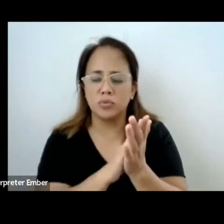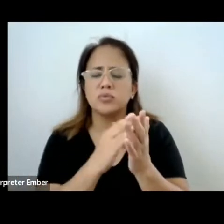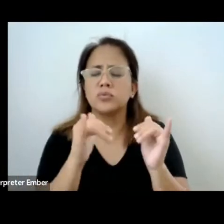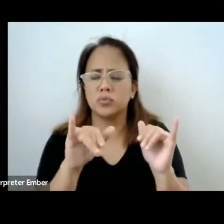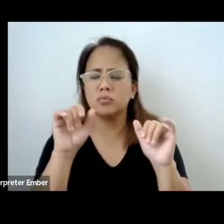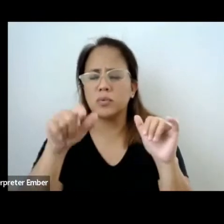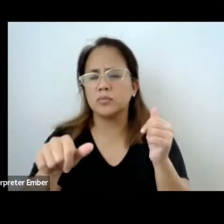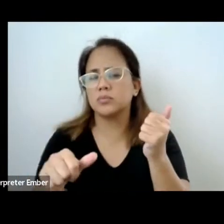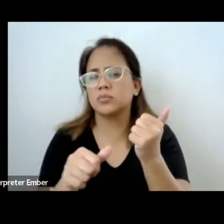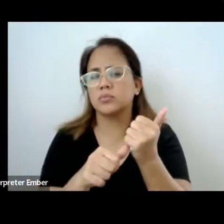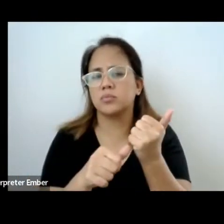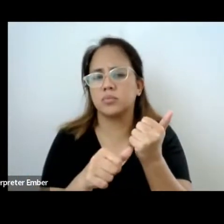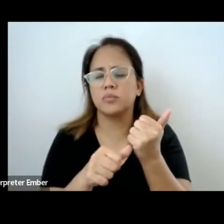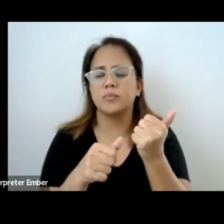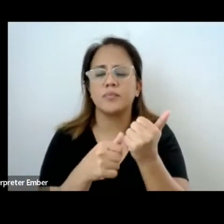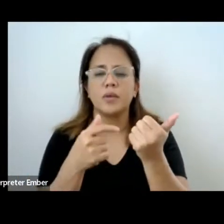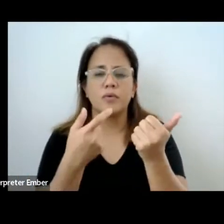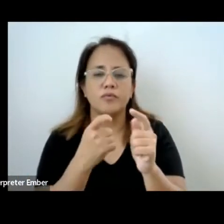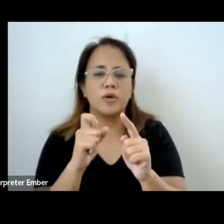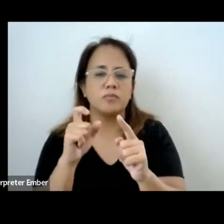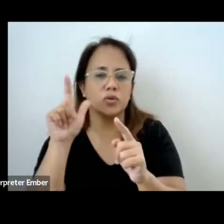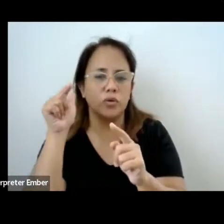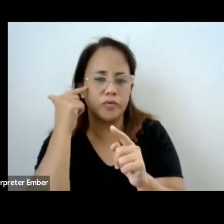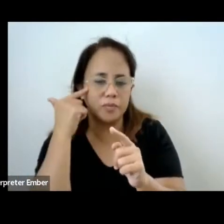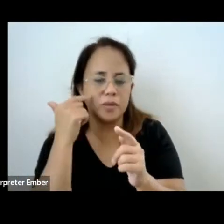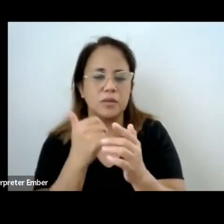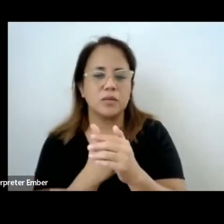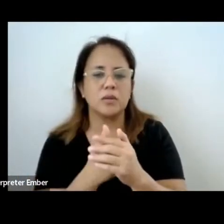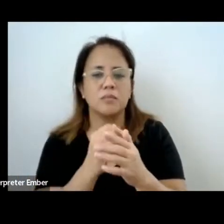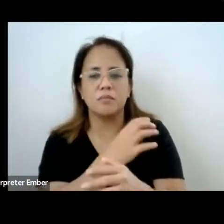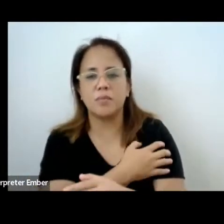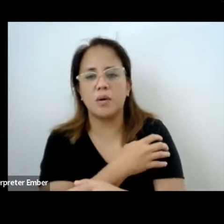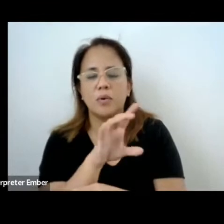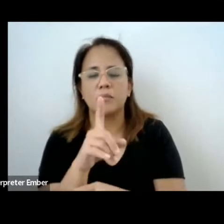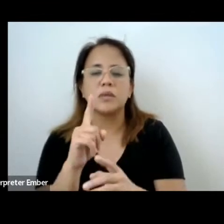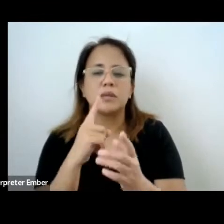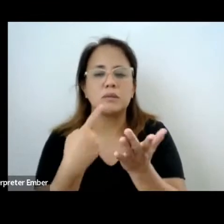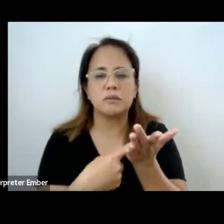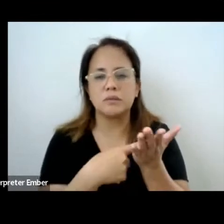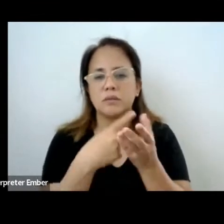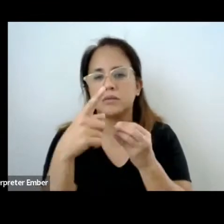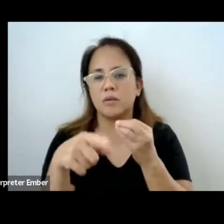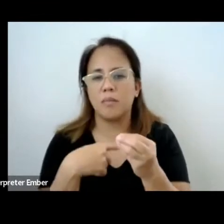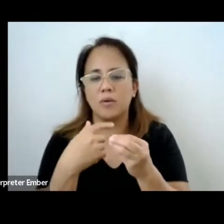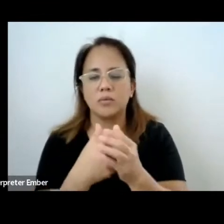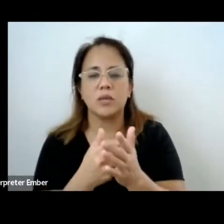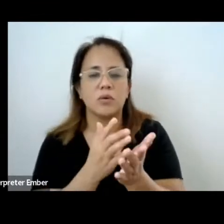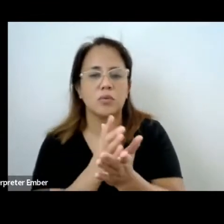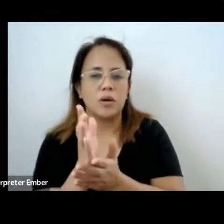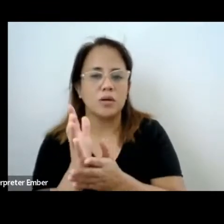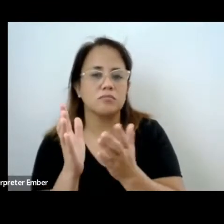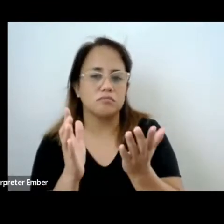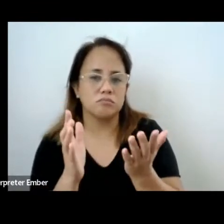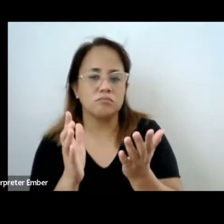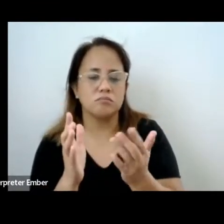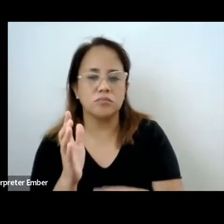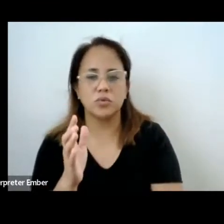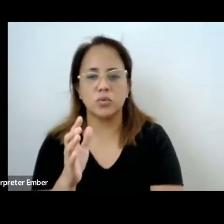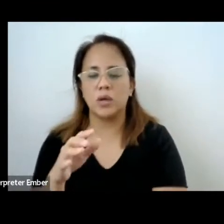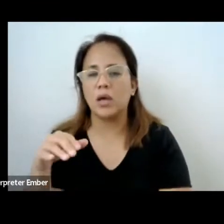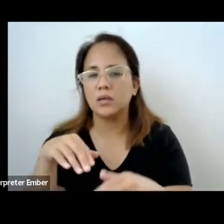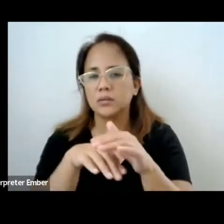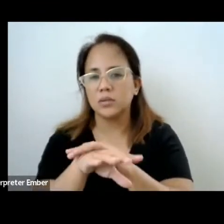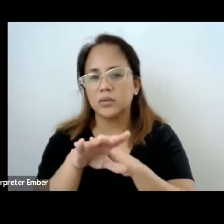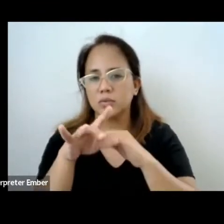or from the state. It's about teacher empowerment when we talk about the right to access to the